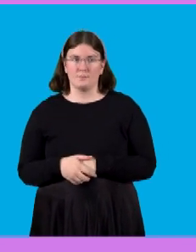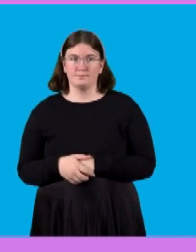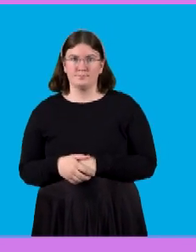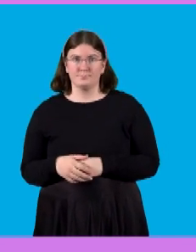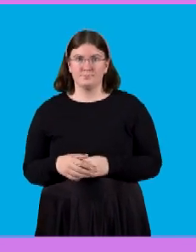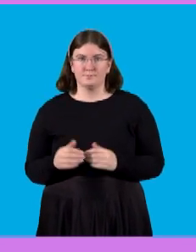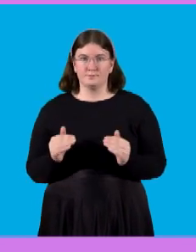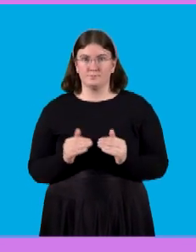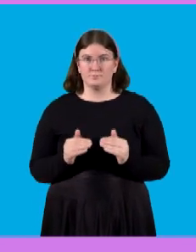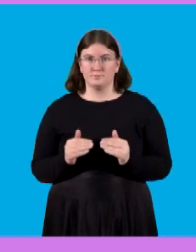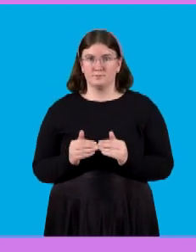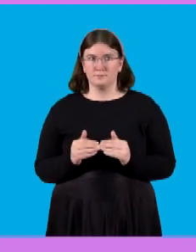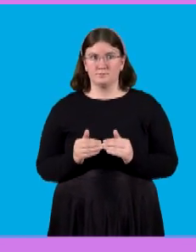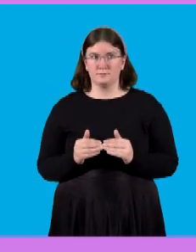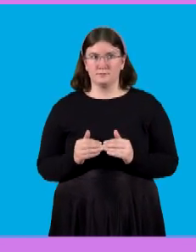give us for the accommodation